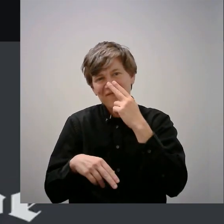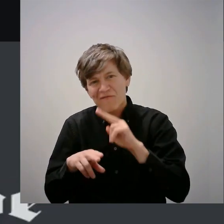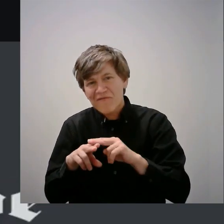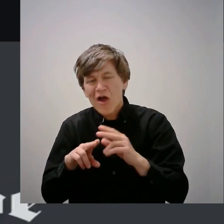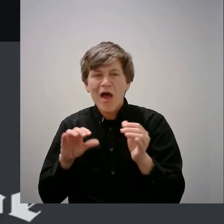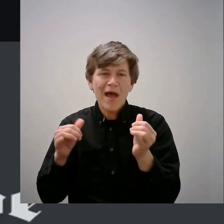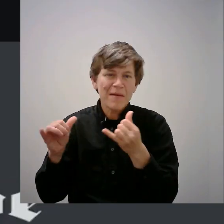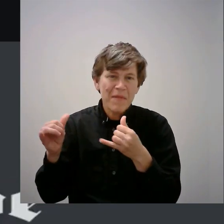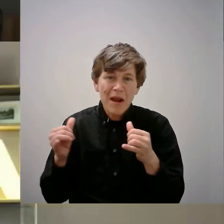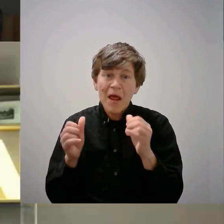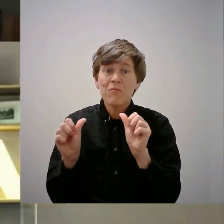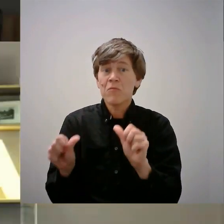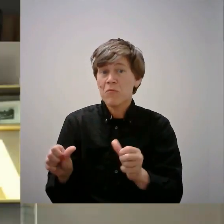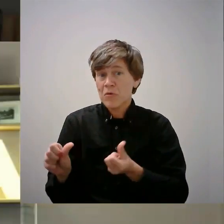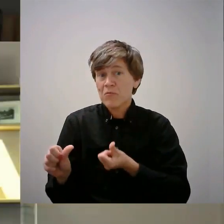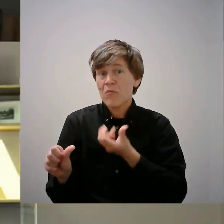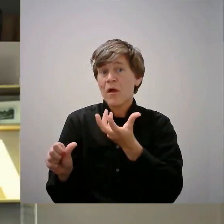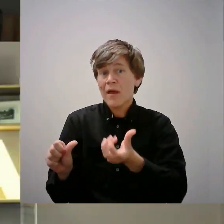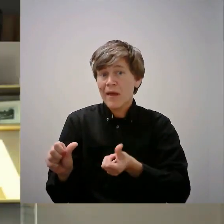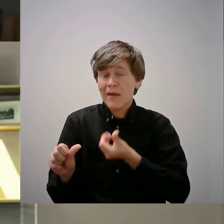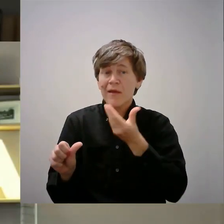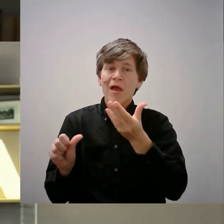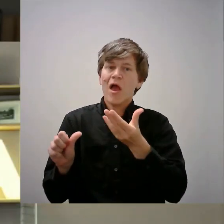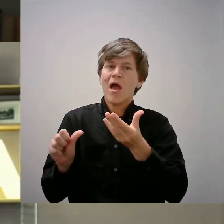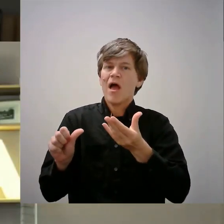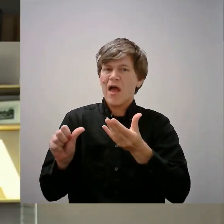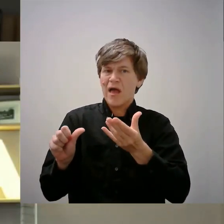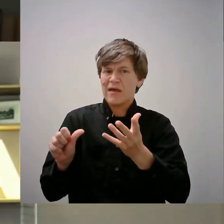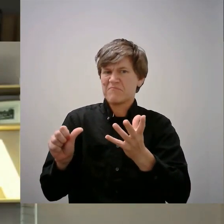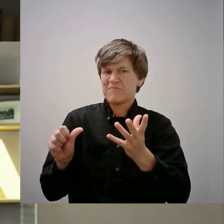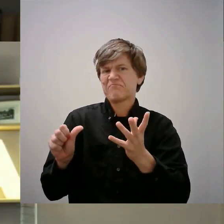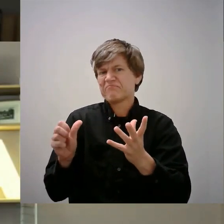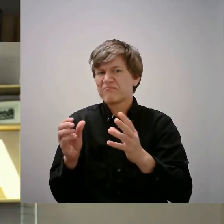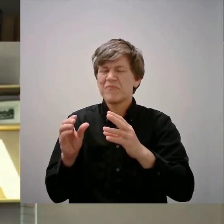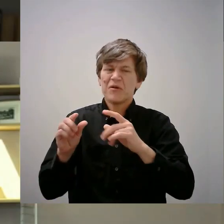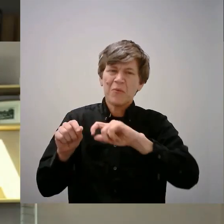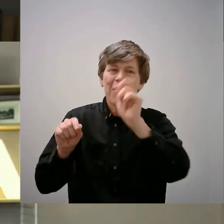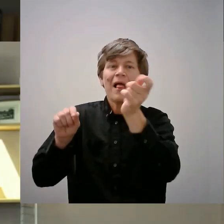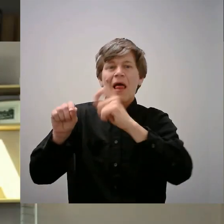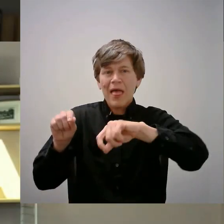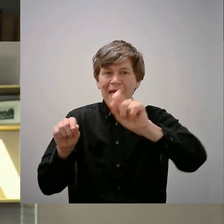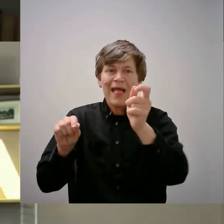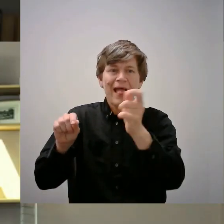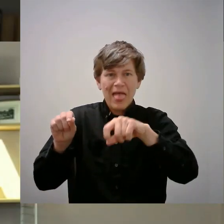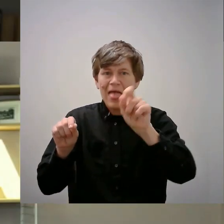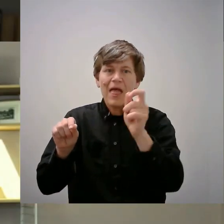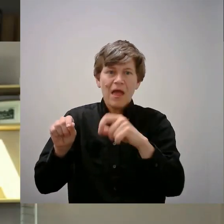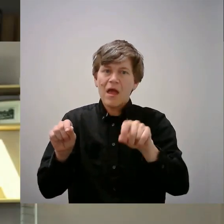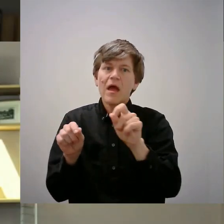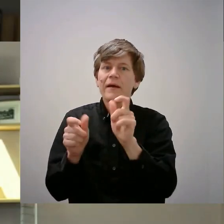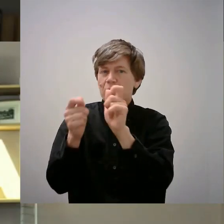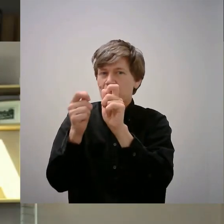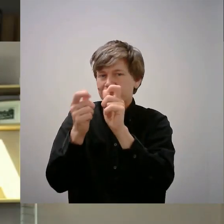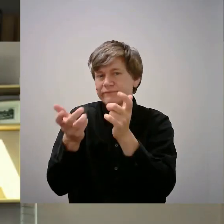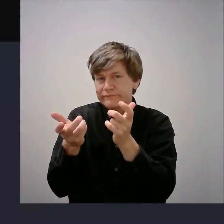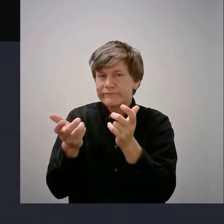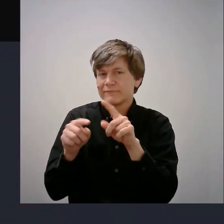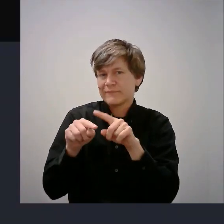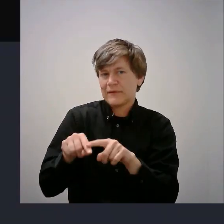very expressive or elaborate, noble, of course, skillful, depending on the details.